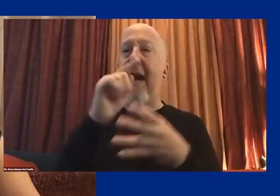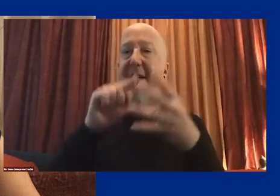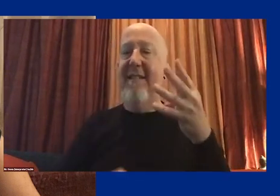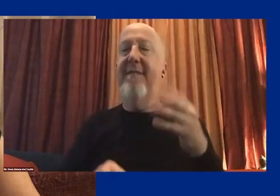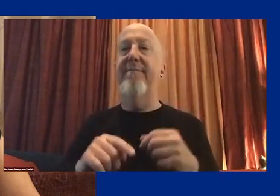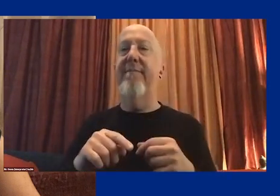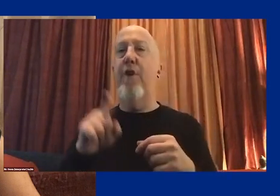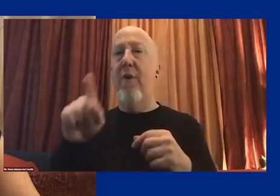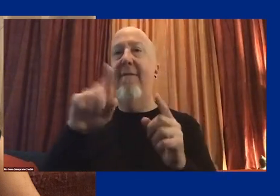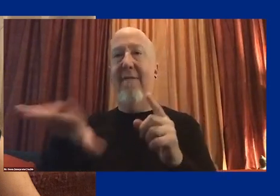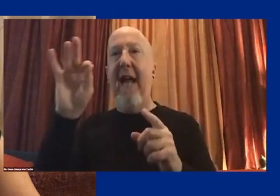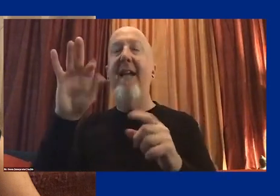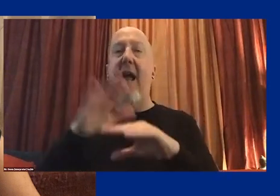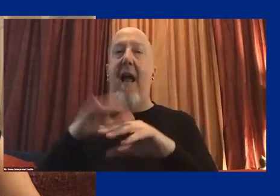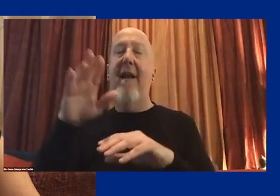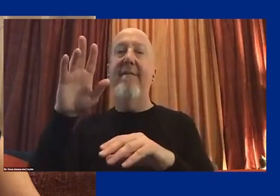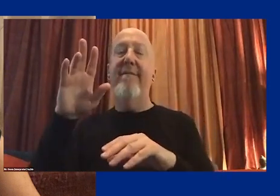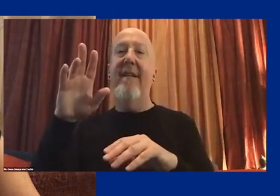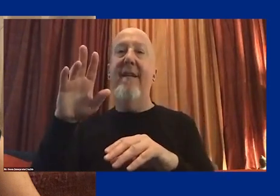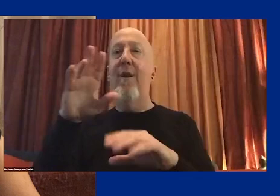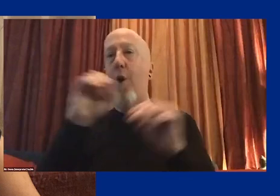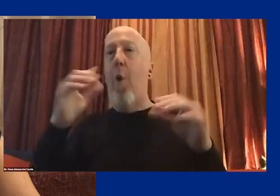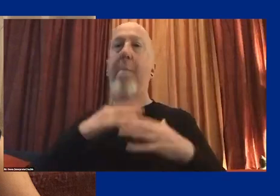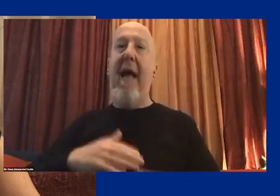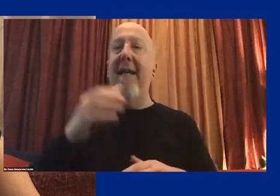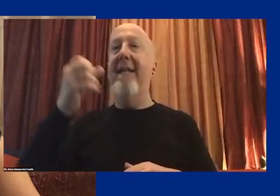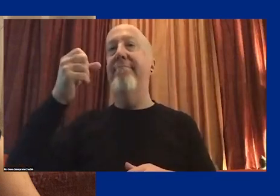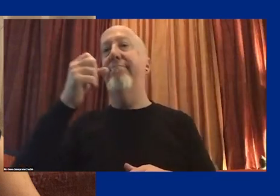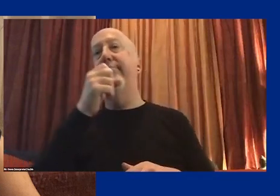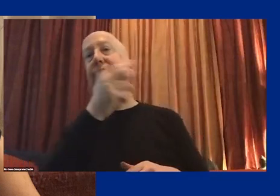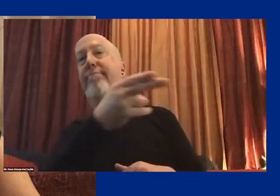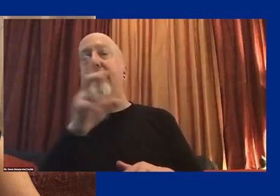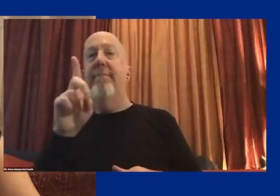share my screen. Give me 1 second, please.